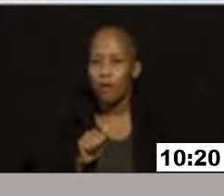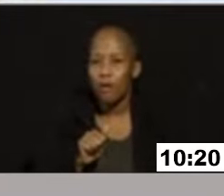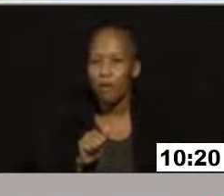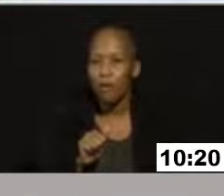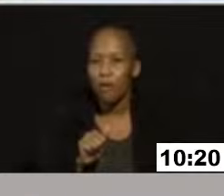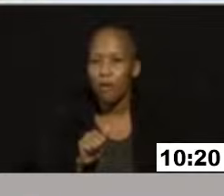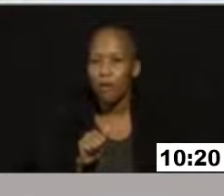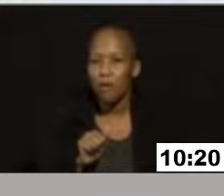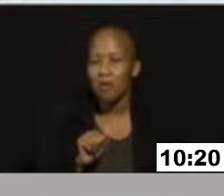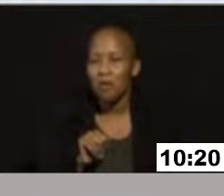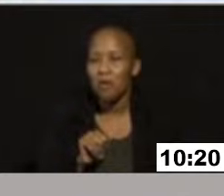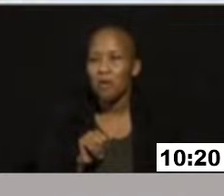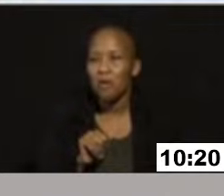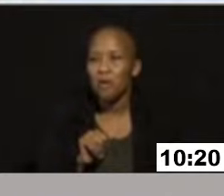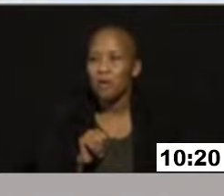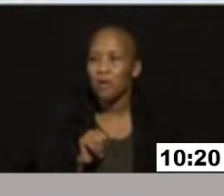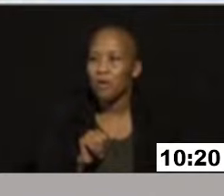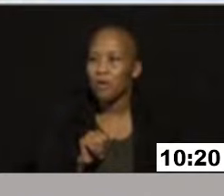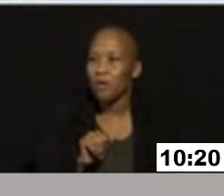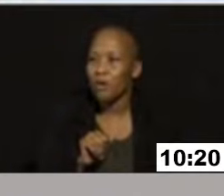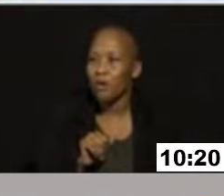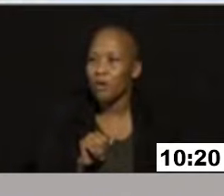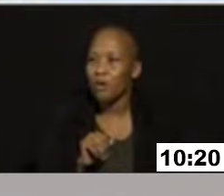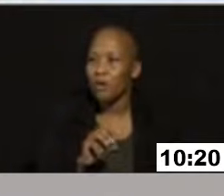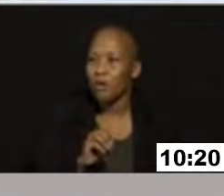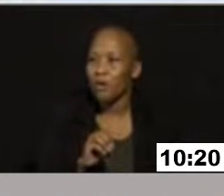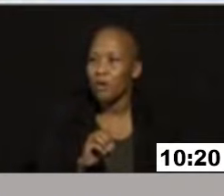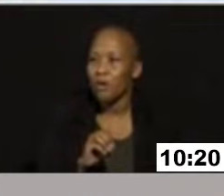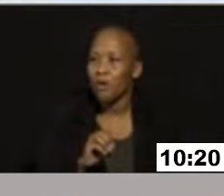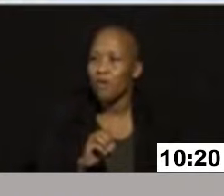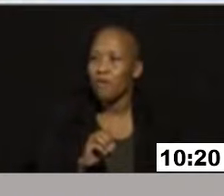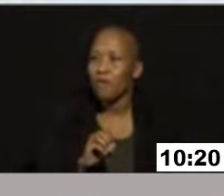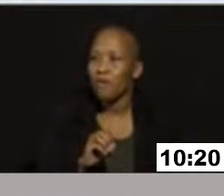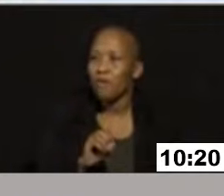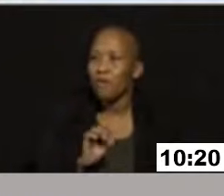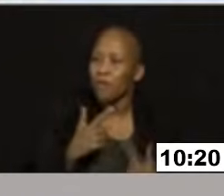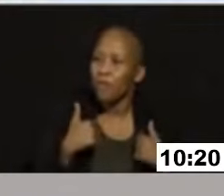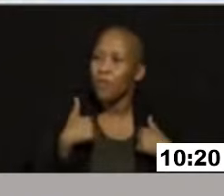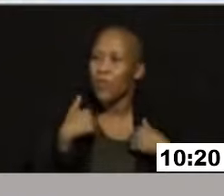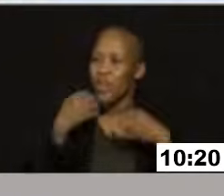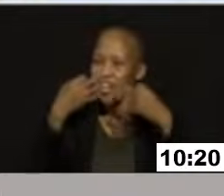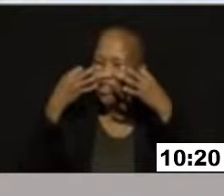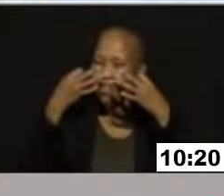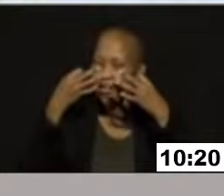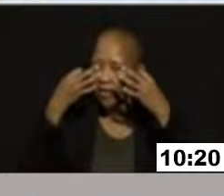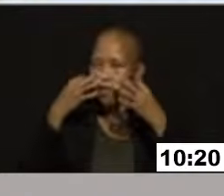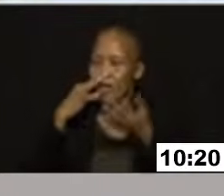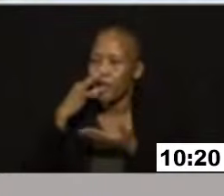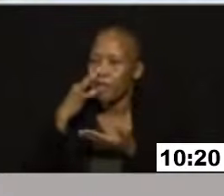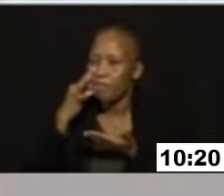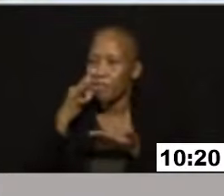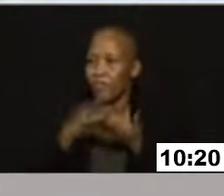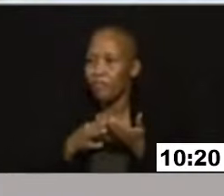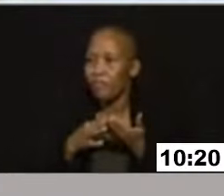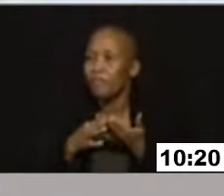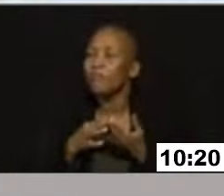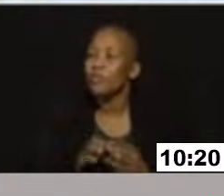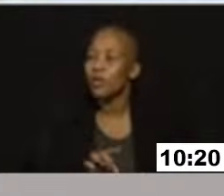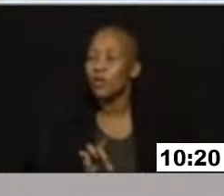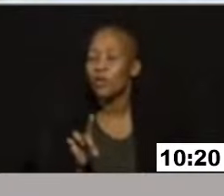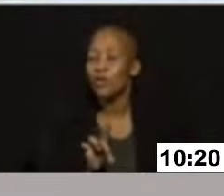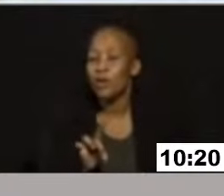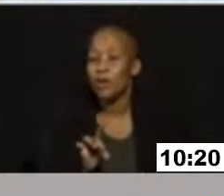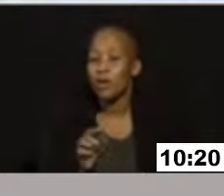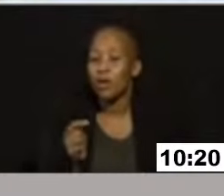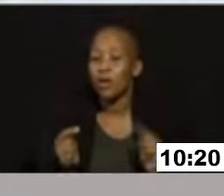warrant disturbing the Chair's ruling. We would suggest that the opposition is